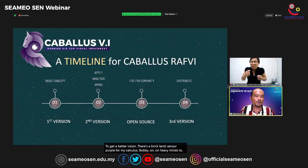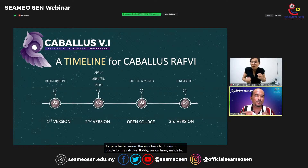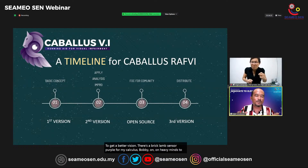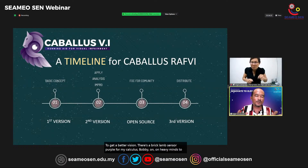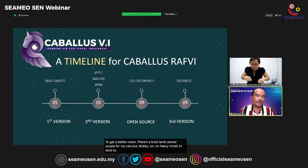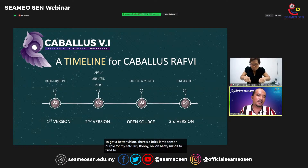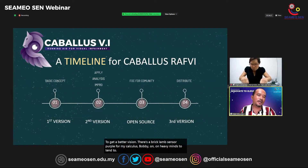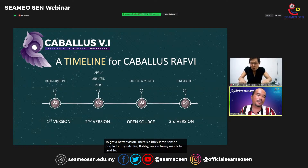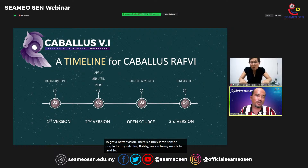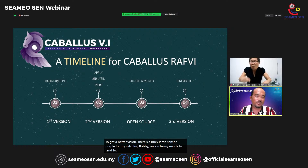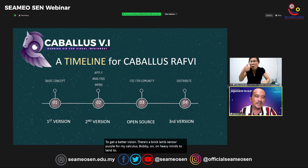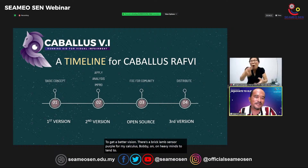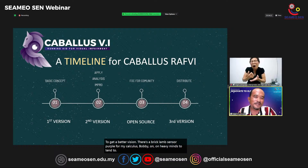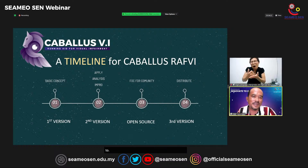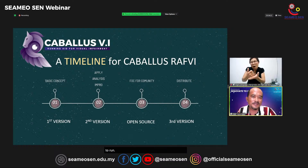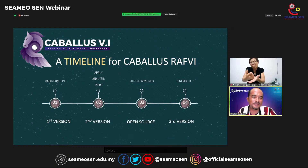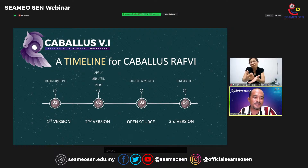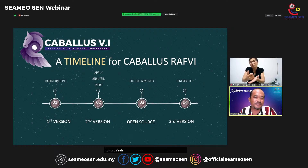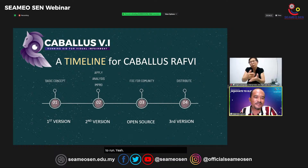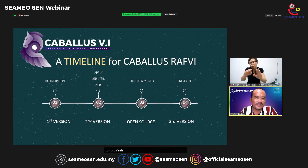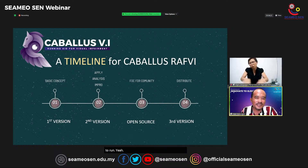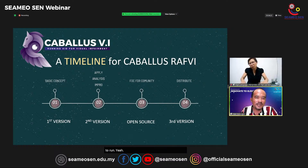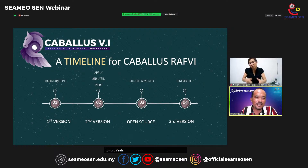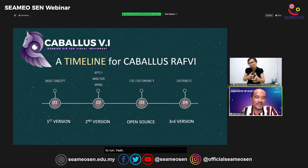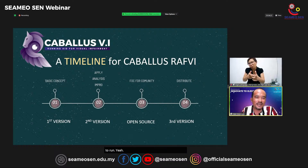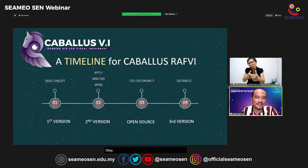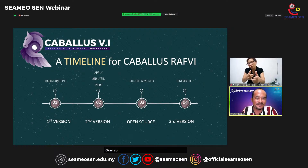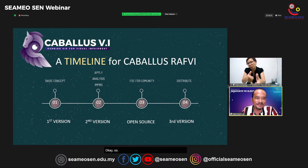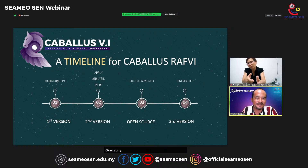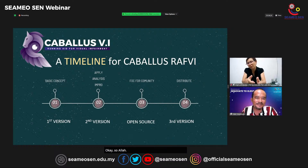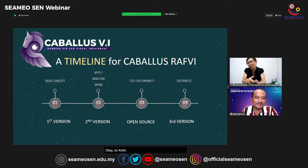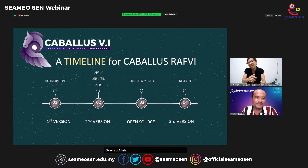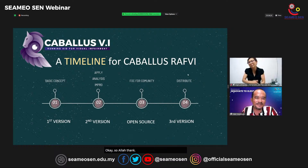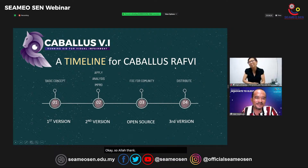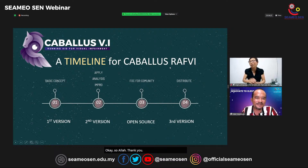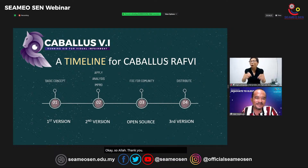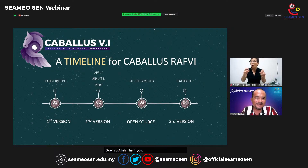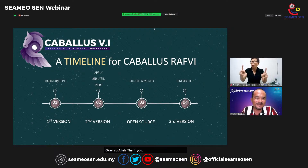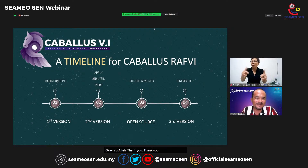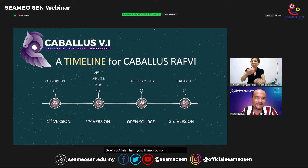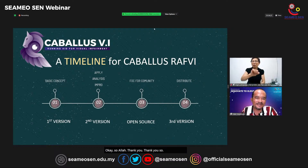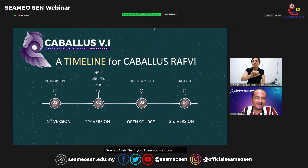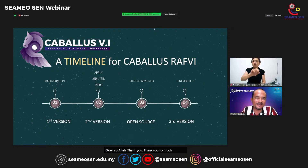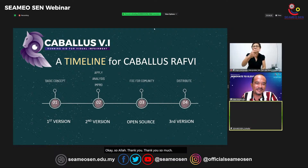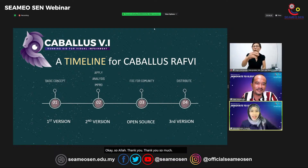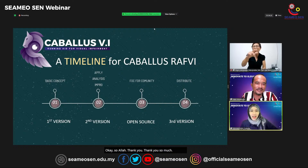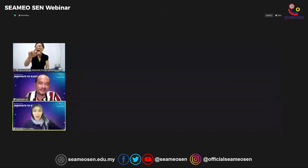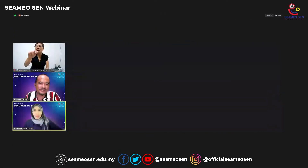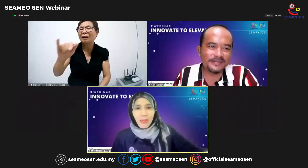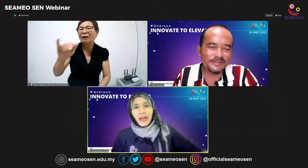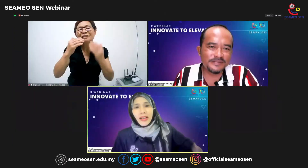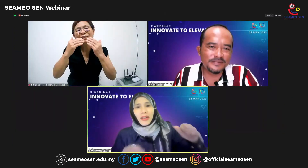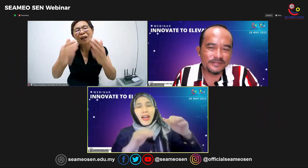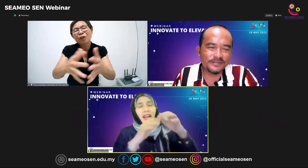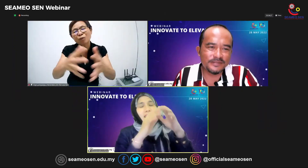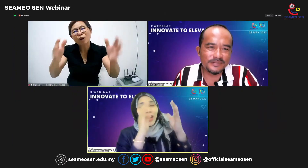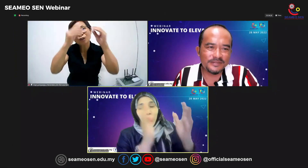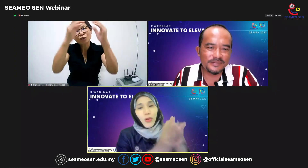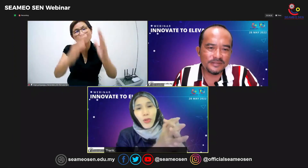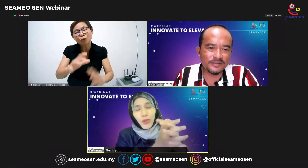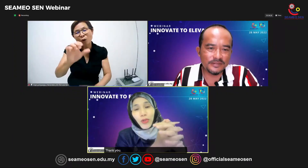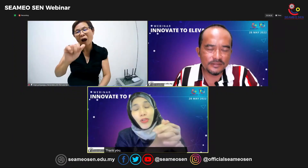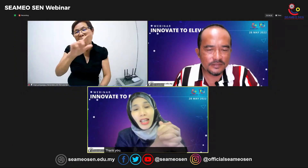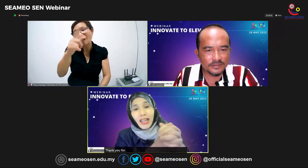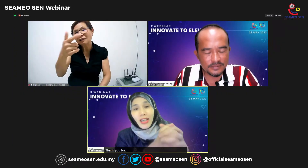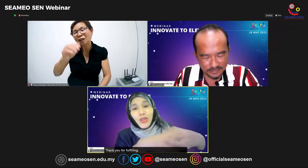student to run. Yeah. Okay, Sohaila. Thank you so much, Cikgu Azam. Thank